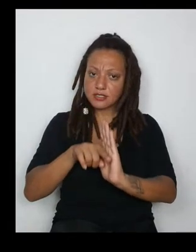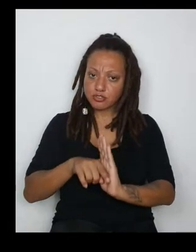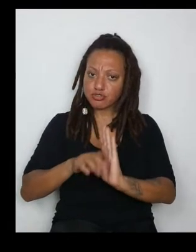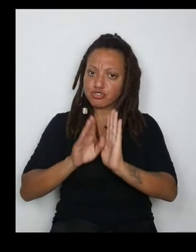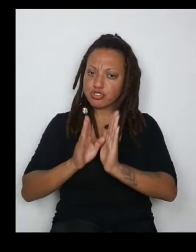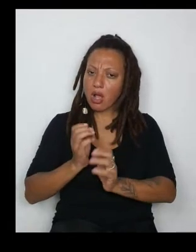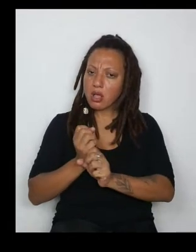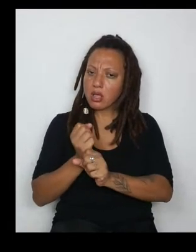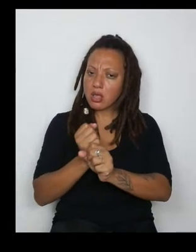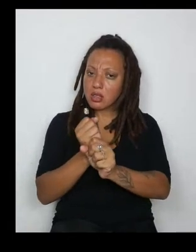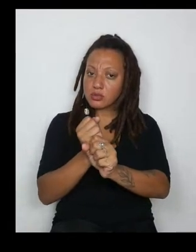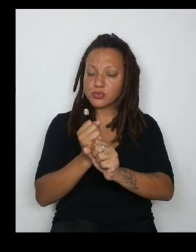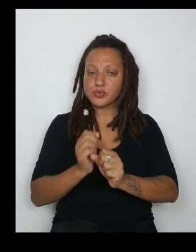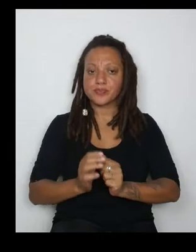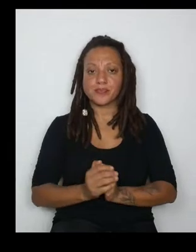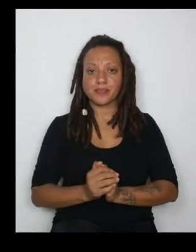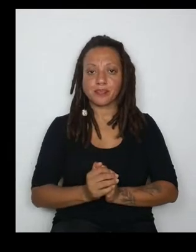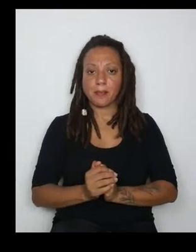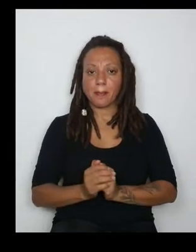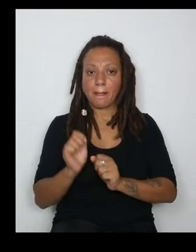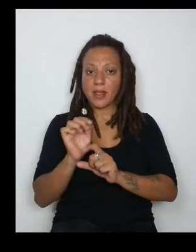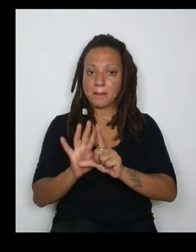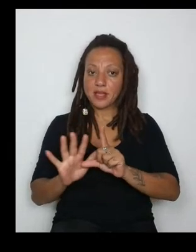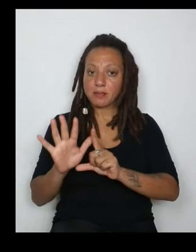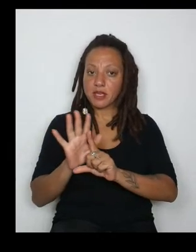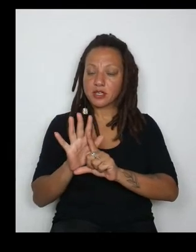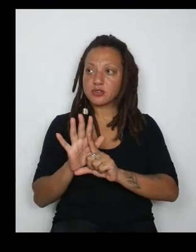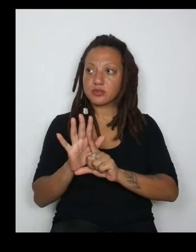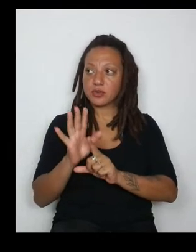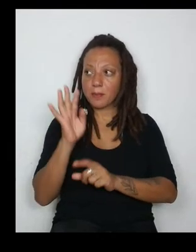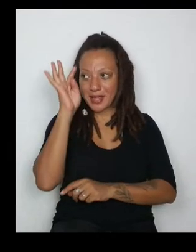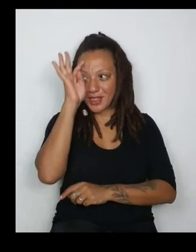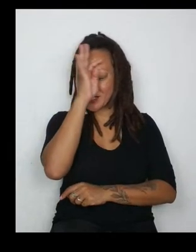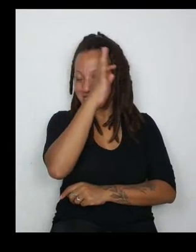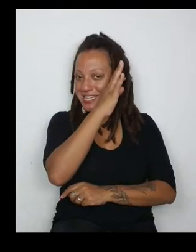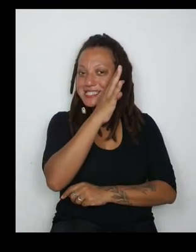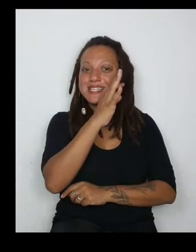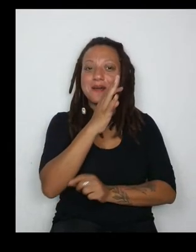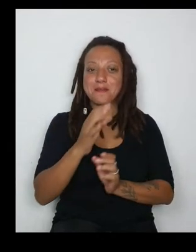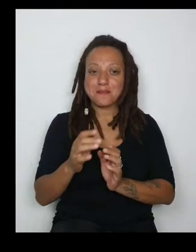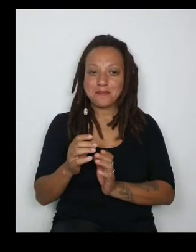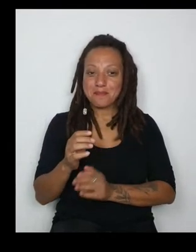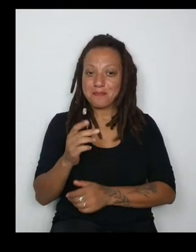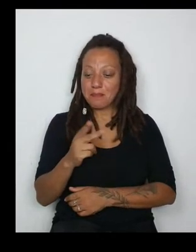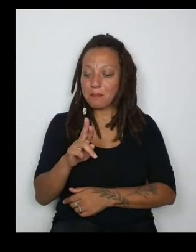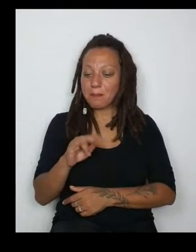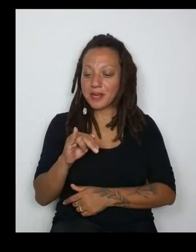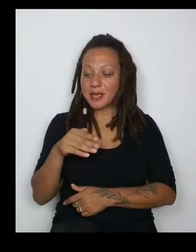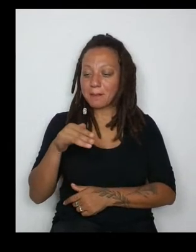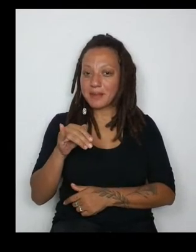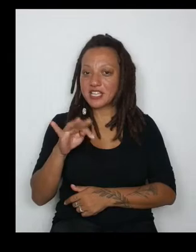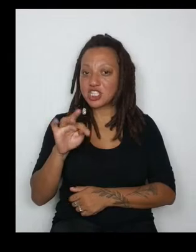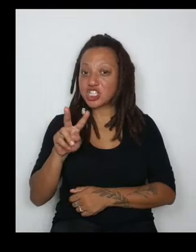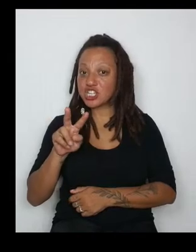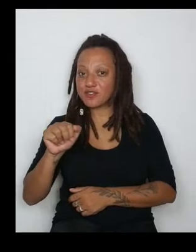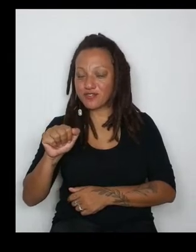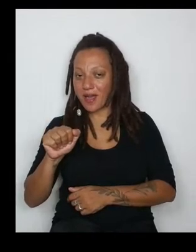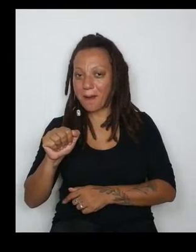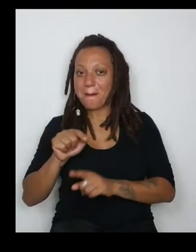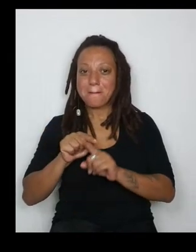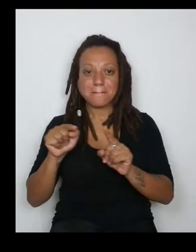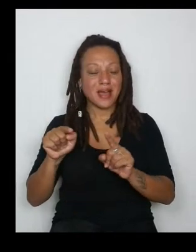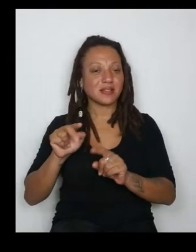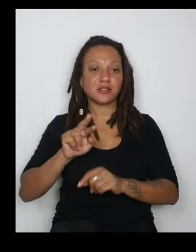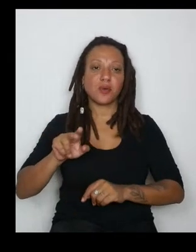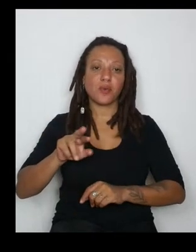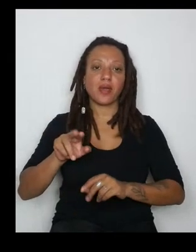innocence untarnished by western christian notions of sin and the kinds of arguments that peter brooks made or whether this is